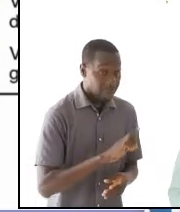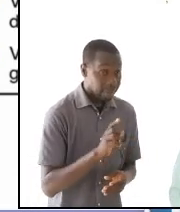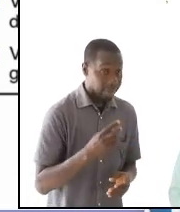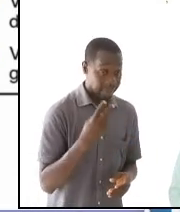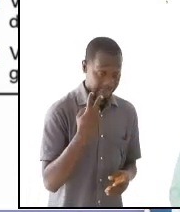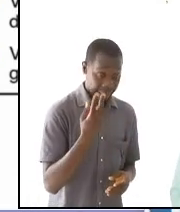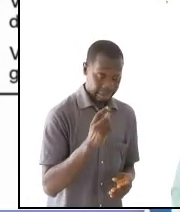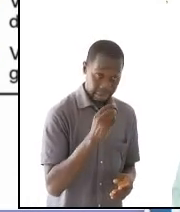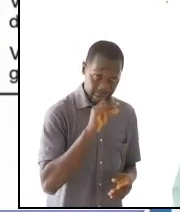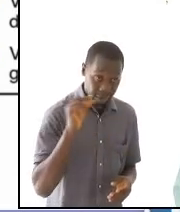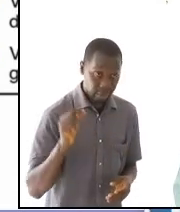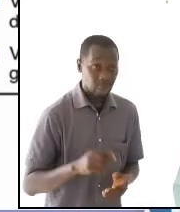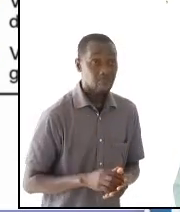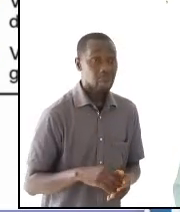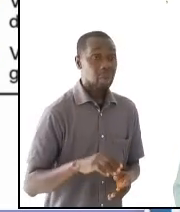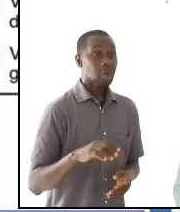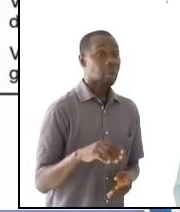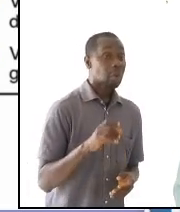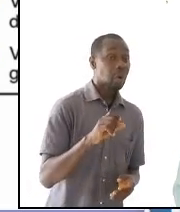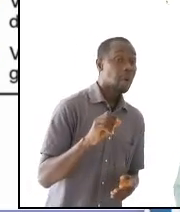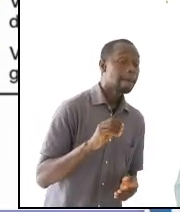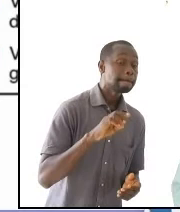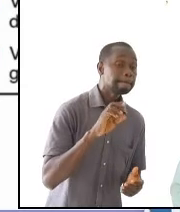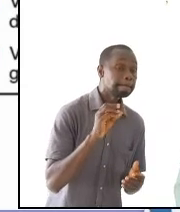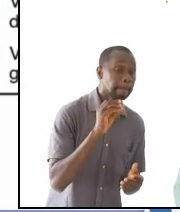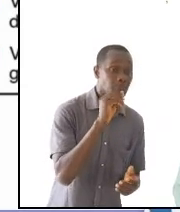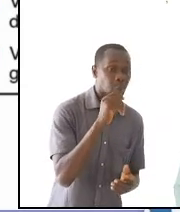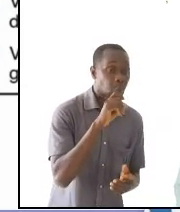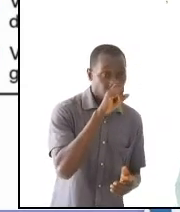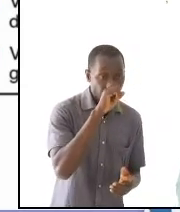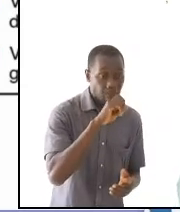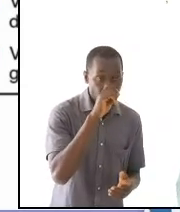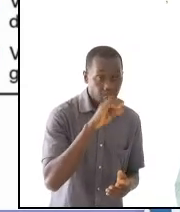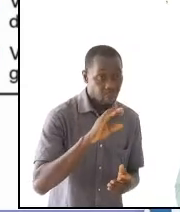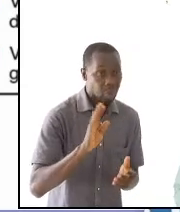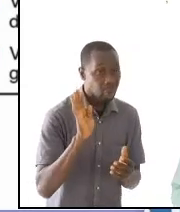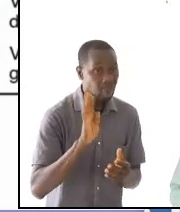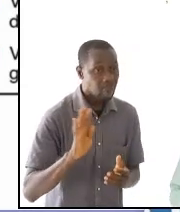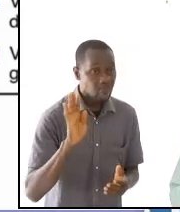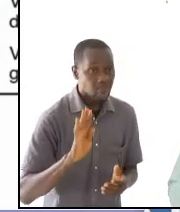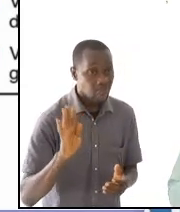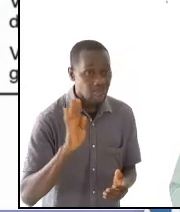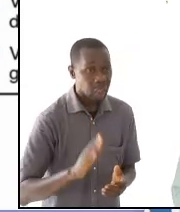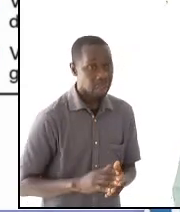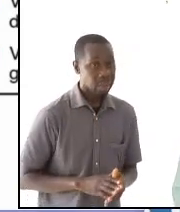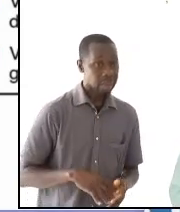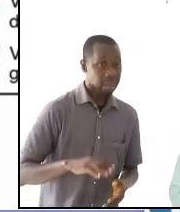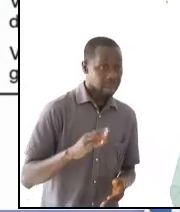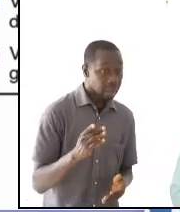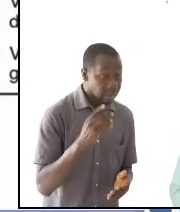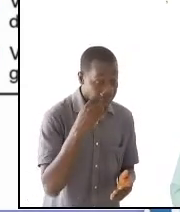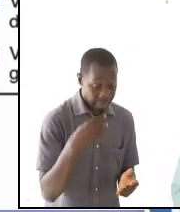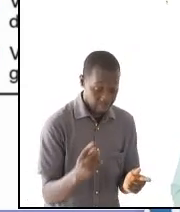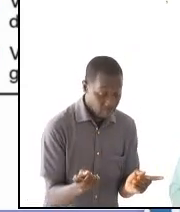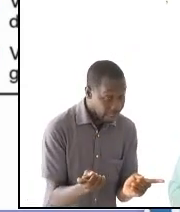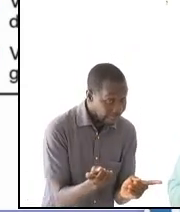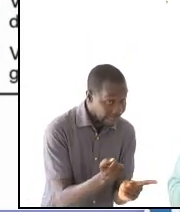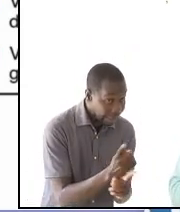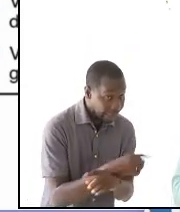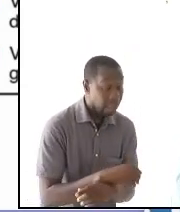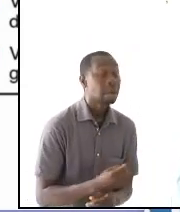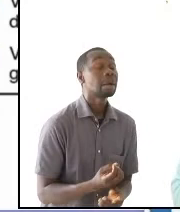let's call it mauve color or purple color. These are the vessels that are involved in gas exchange. That is